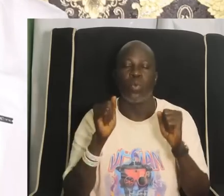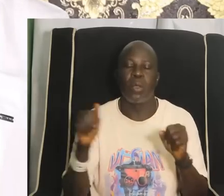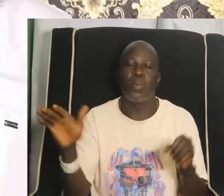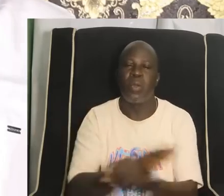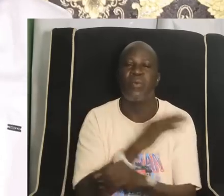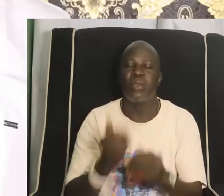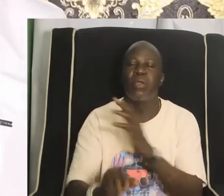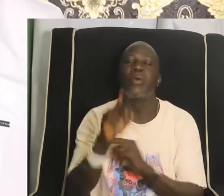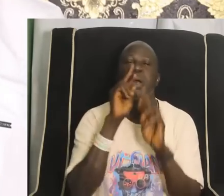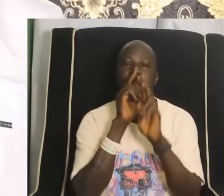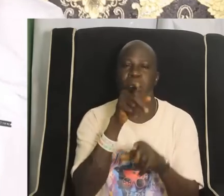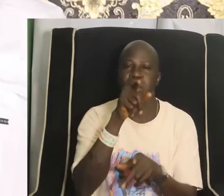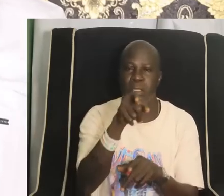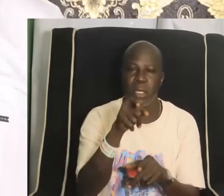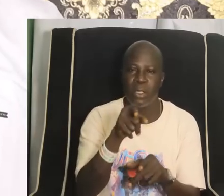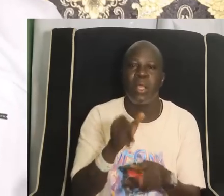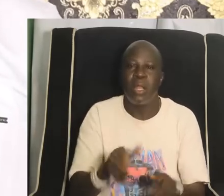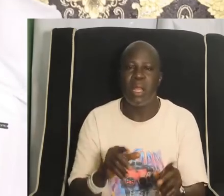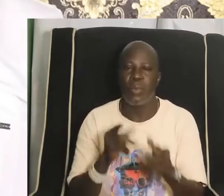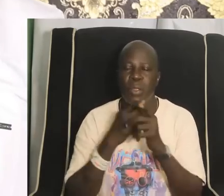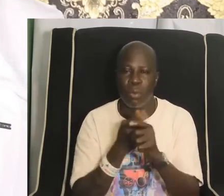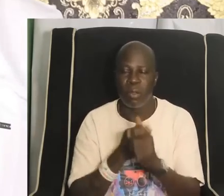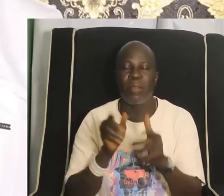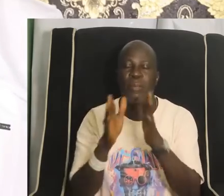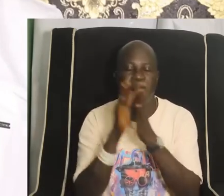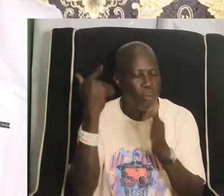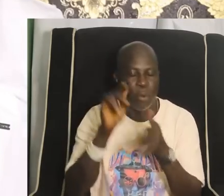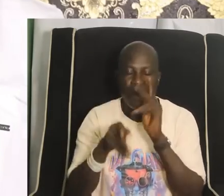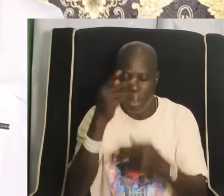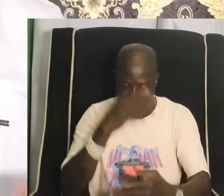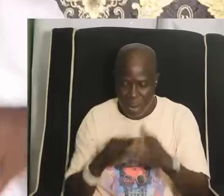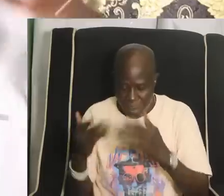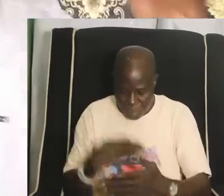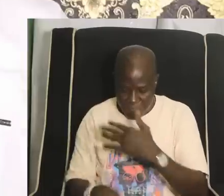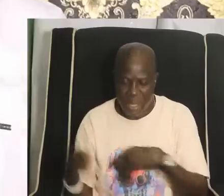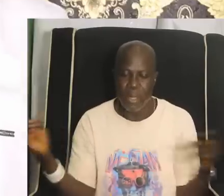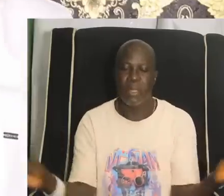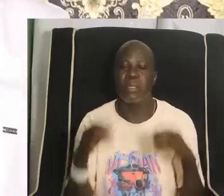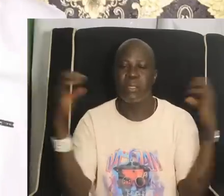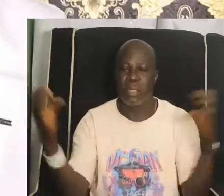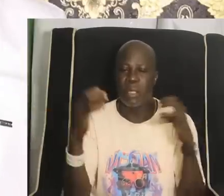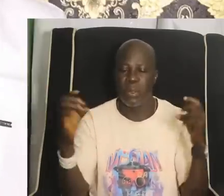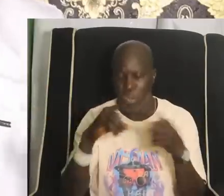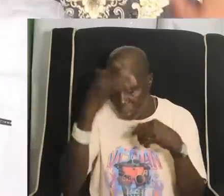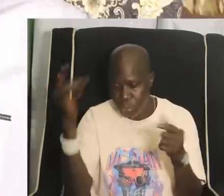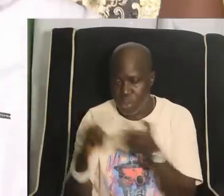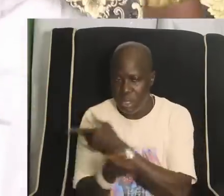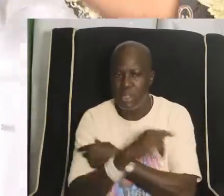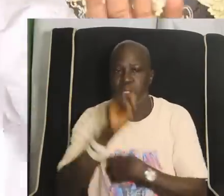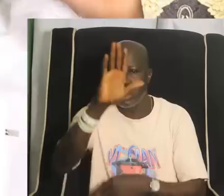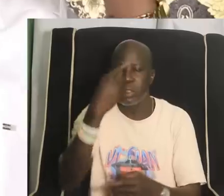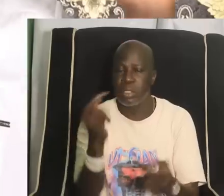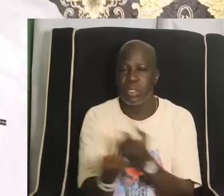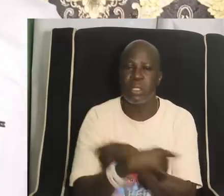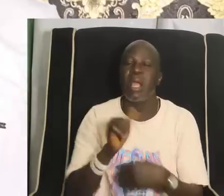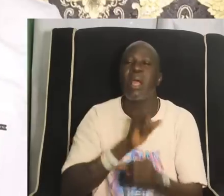powerfully. Olorun a de download. God will answer you. Yes, I let me quickly pray for the birthday celebration. Because today is a joyful day. I bless you in the name of Jesus. The